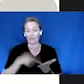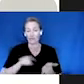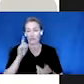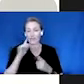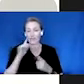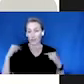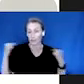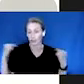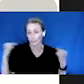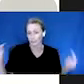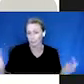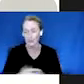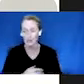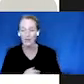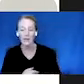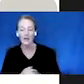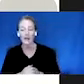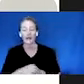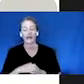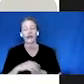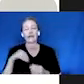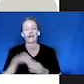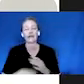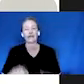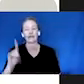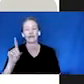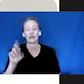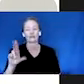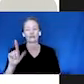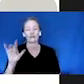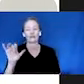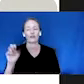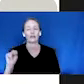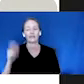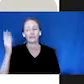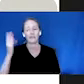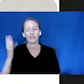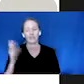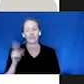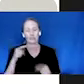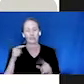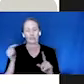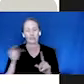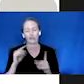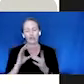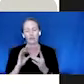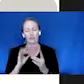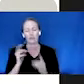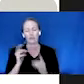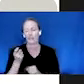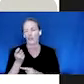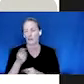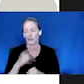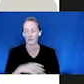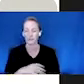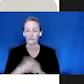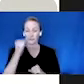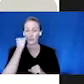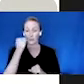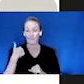you were at Dr. Lynn's presentation earlier, she mentioned this a little bit, right? So let's say I have a